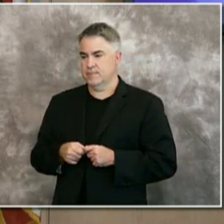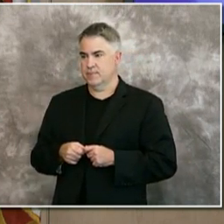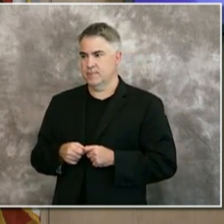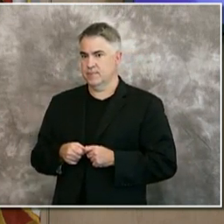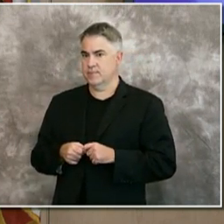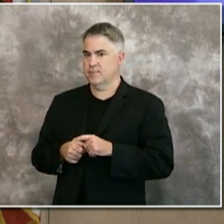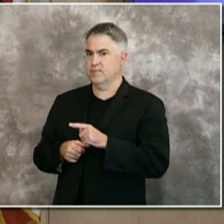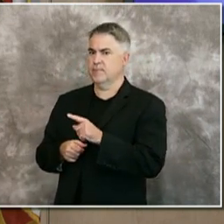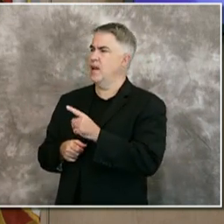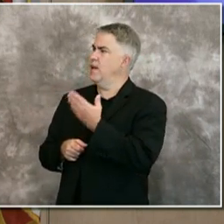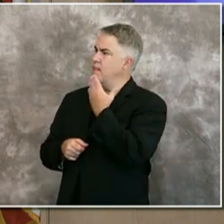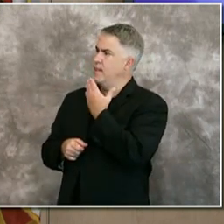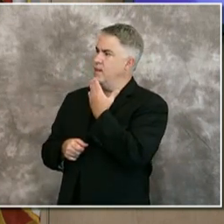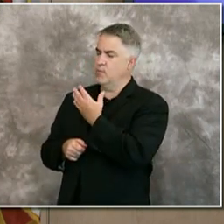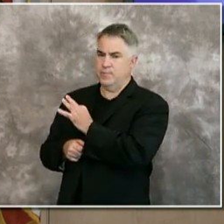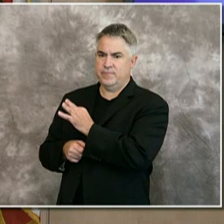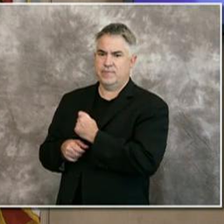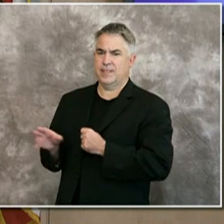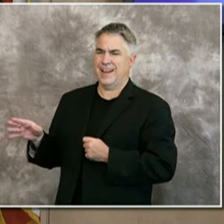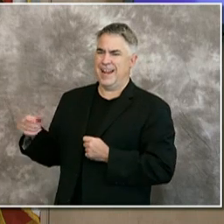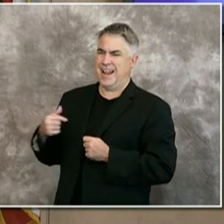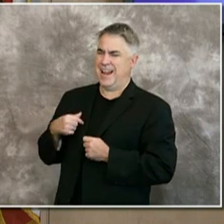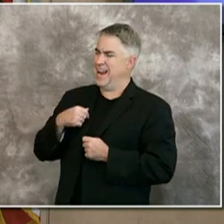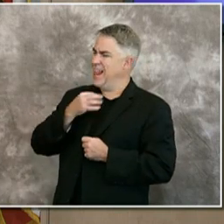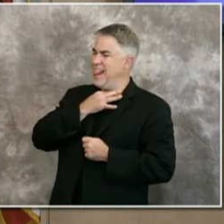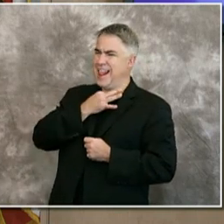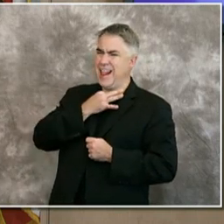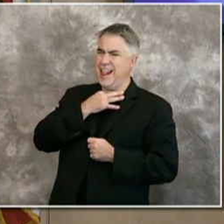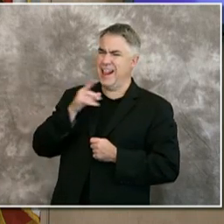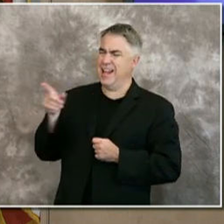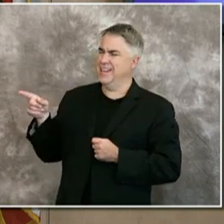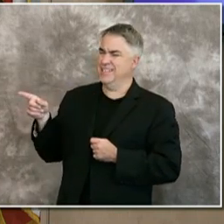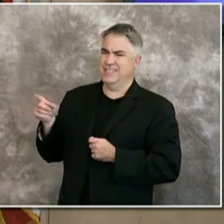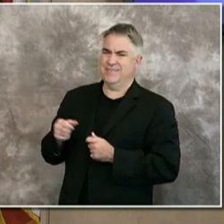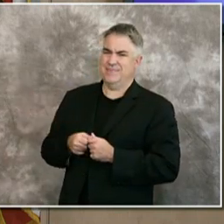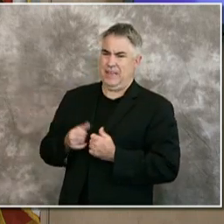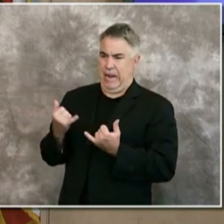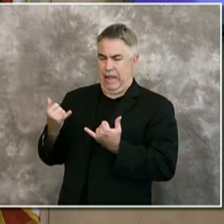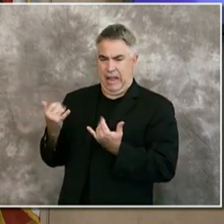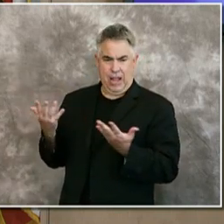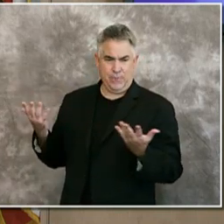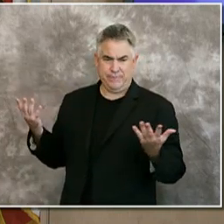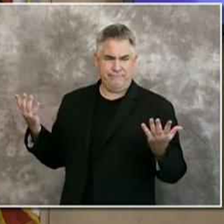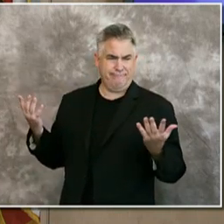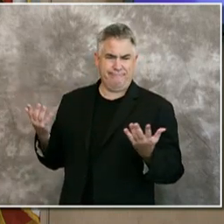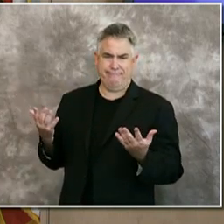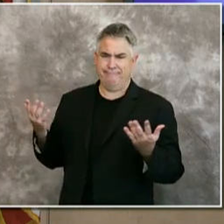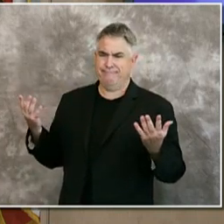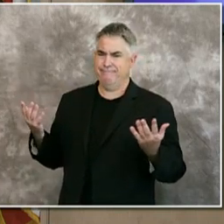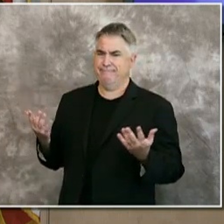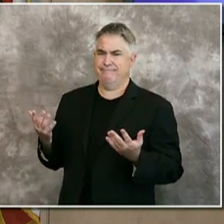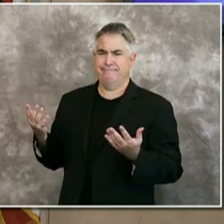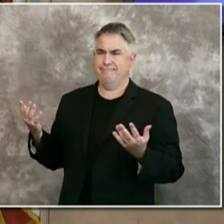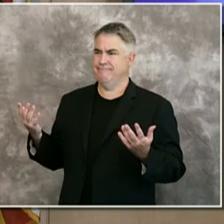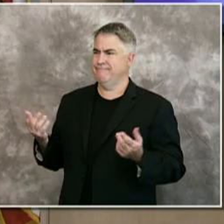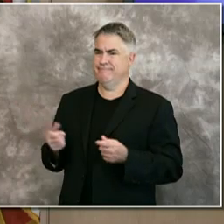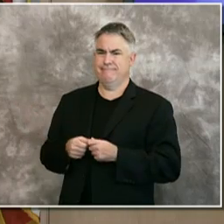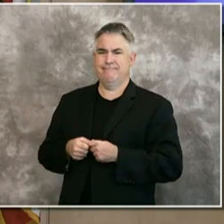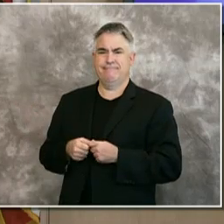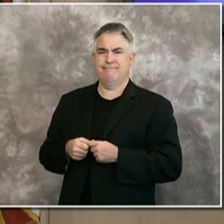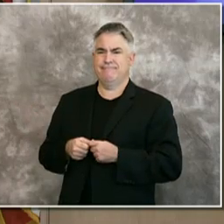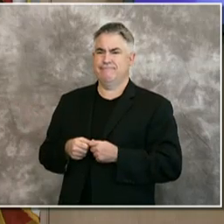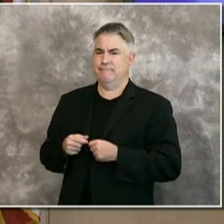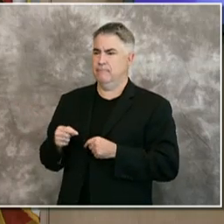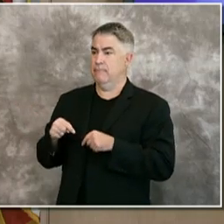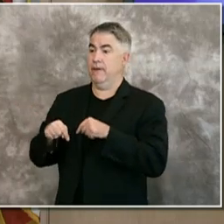Yes, thank you. I'm curious, now that we have reverted back a bit,